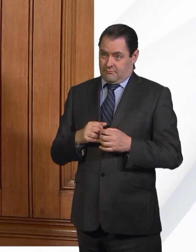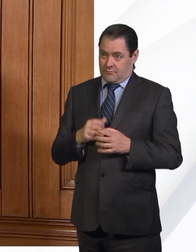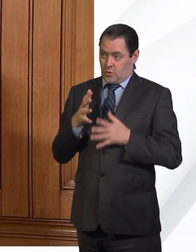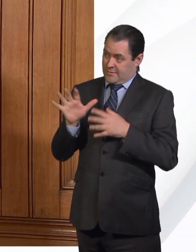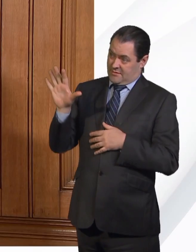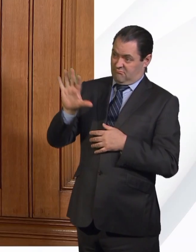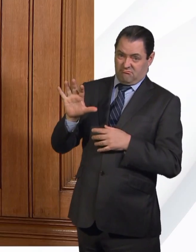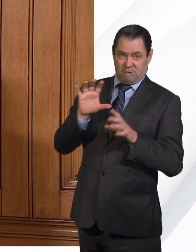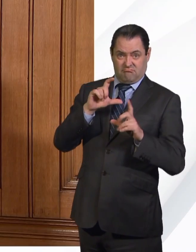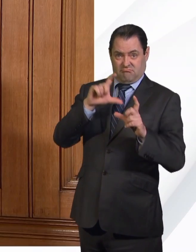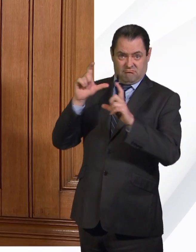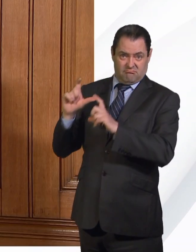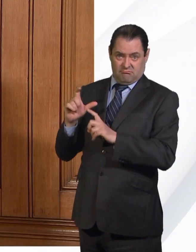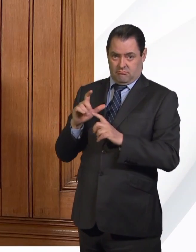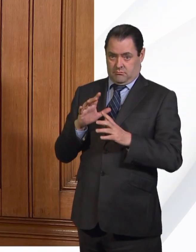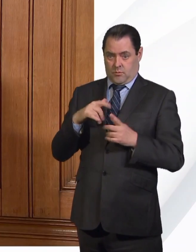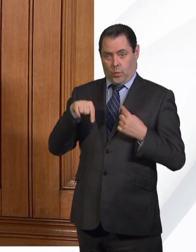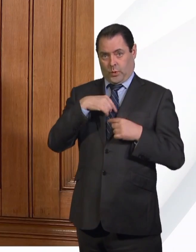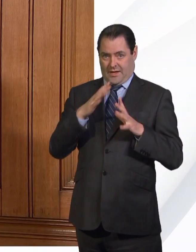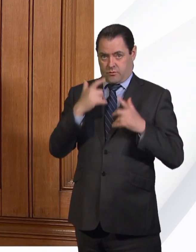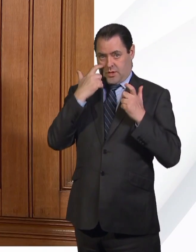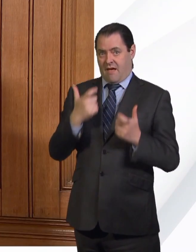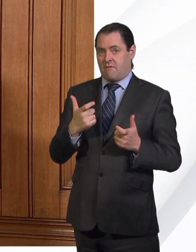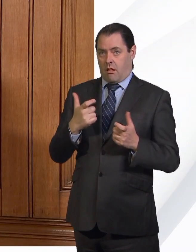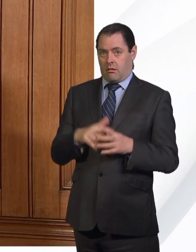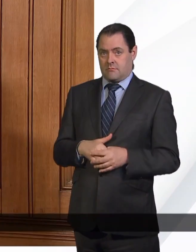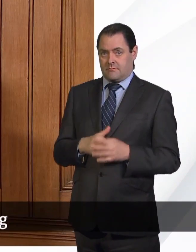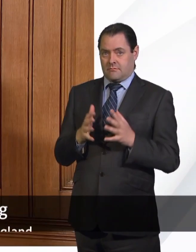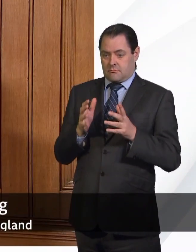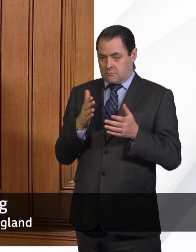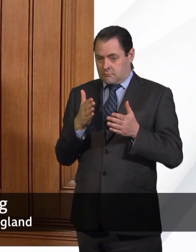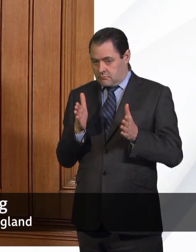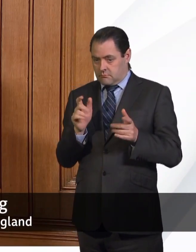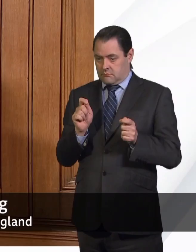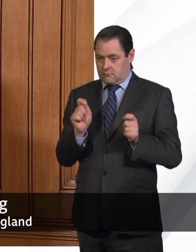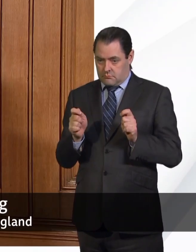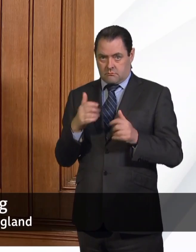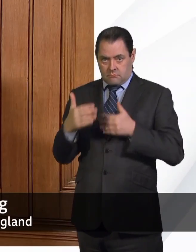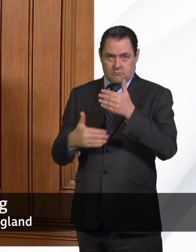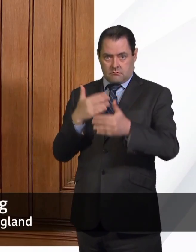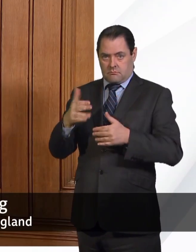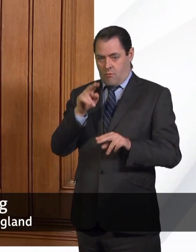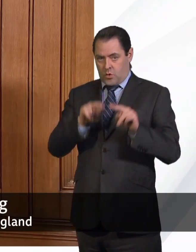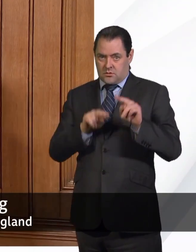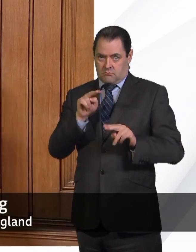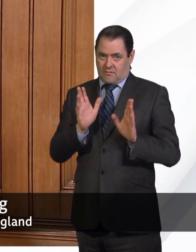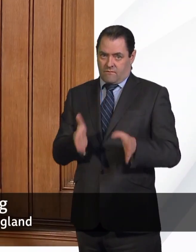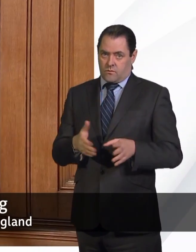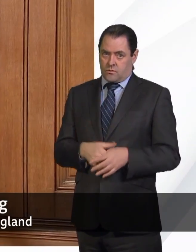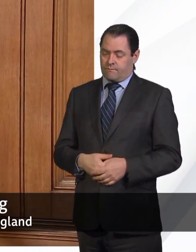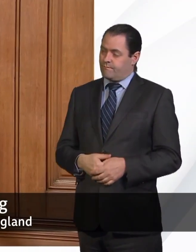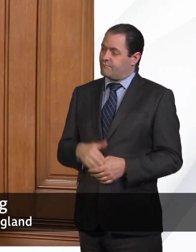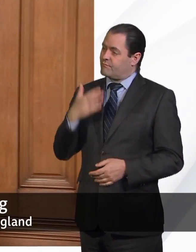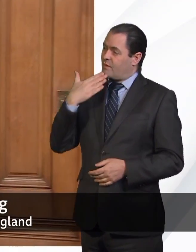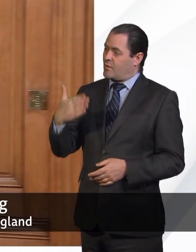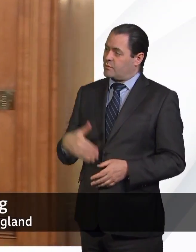of figures urges caution in terms of the measures we take, how we take them, and how we monitor them. Thank you. Thanks